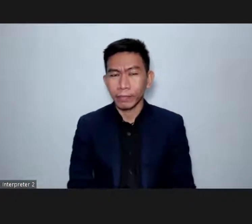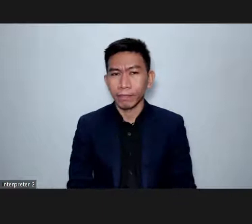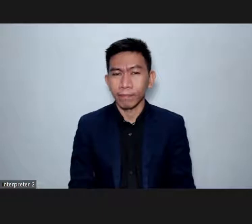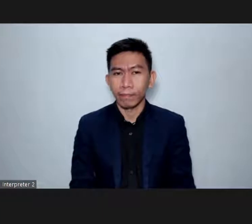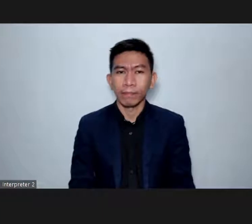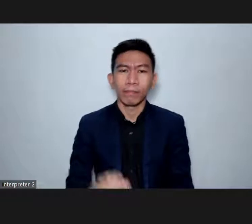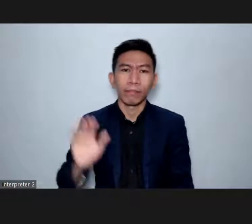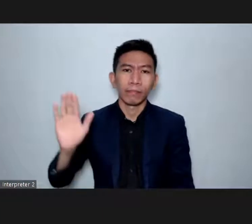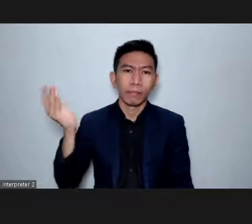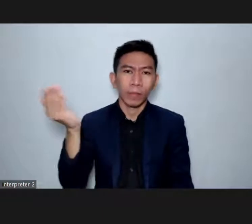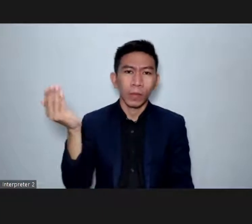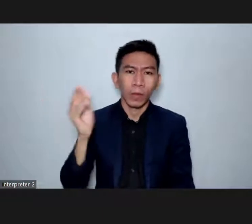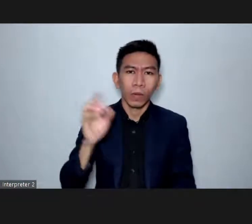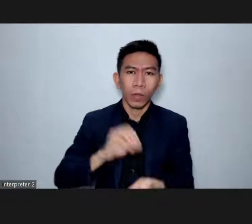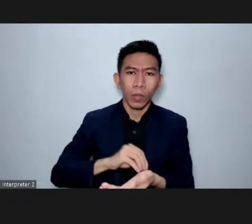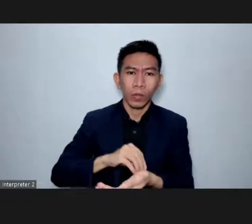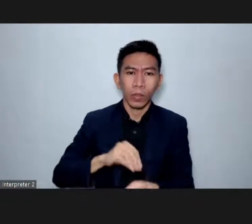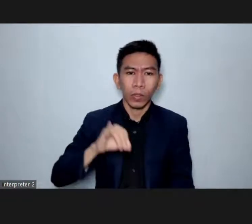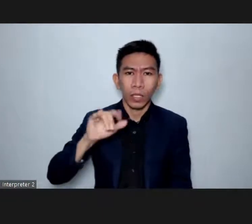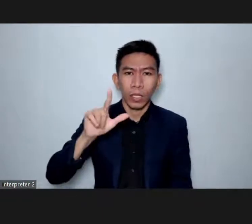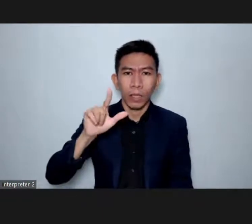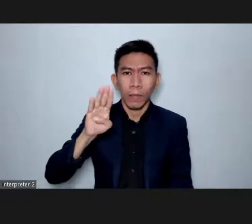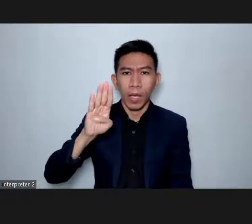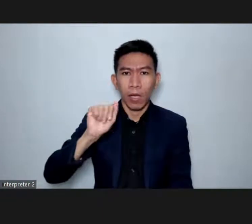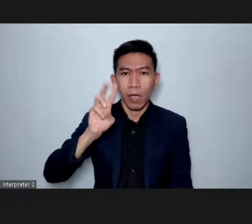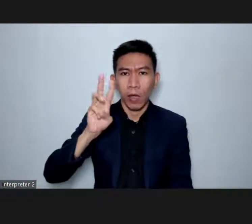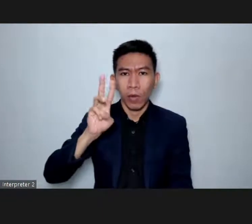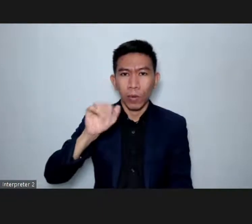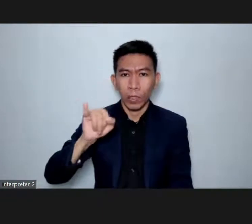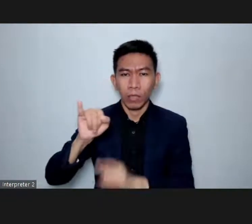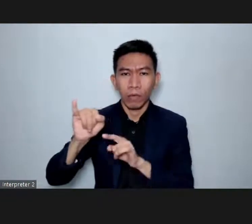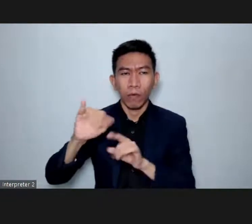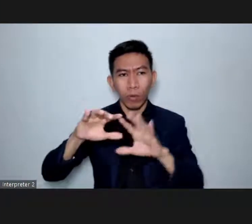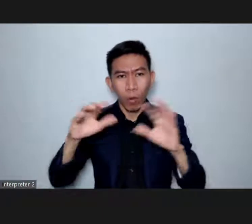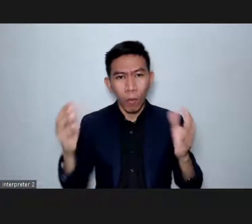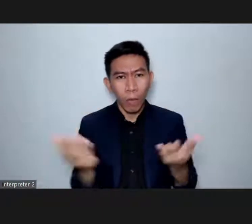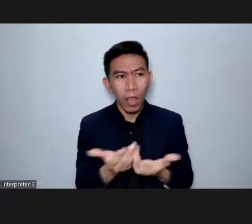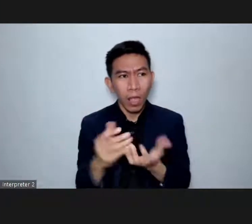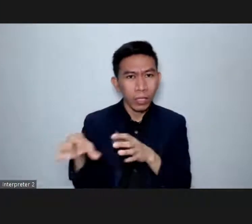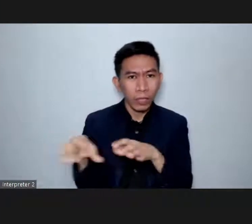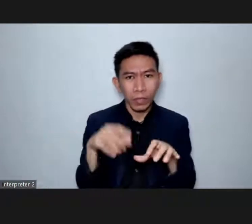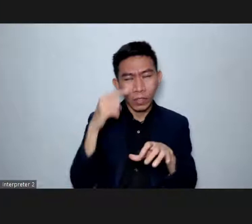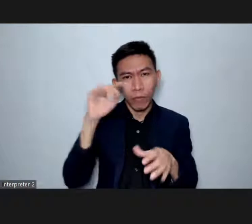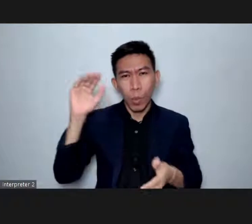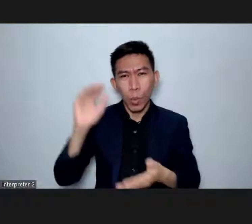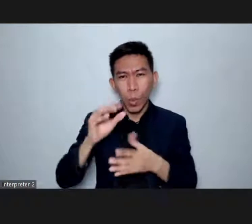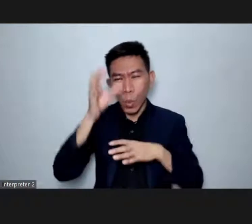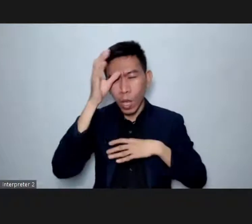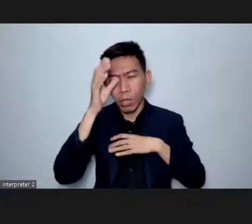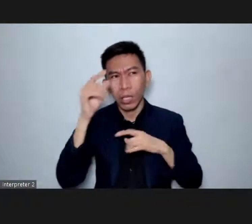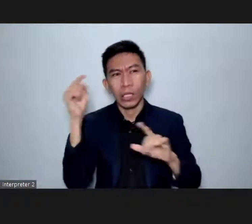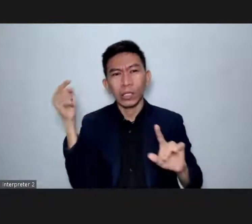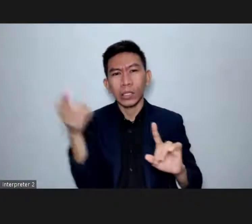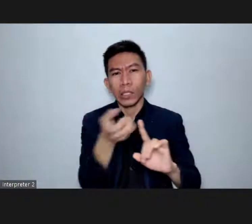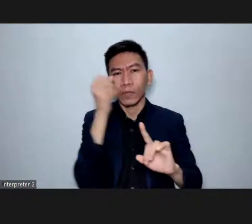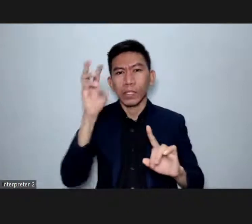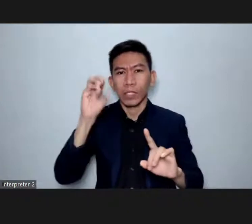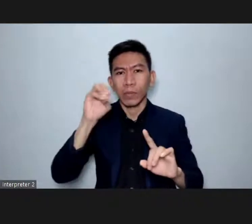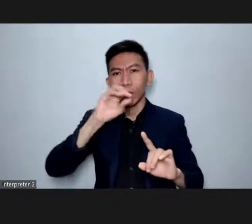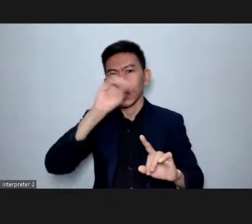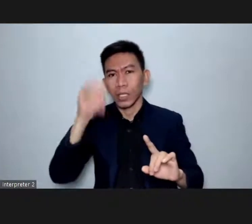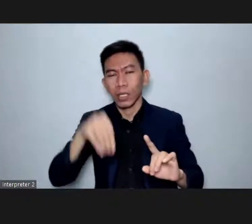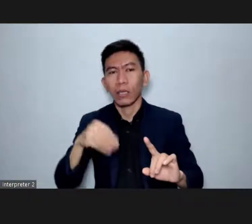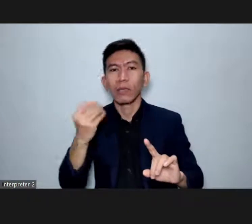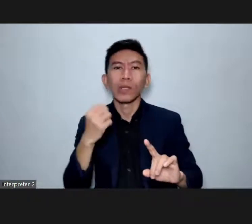Ilbawi's presentation about the global initiative for childhood cancer to achieve at least 60% survival for all children with cancer and